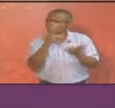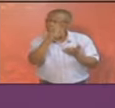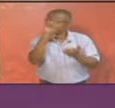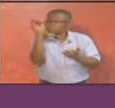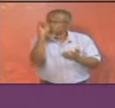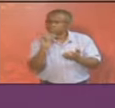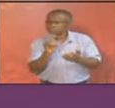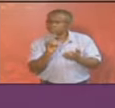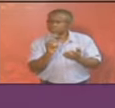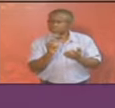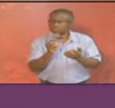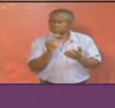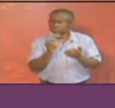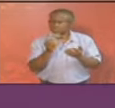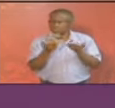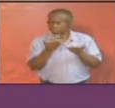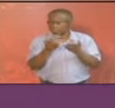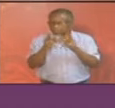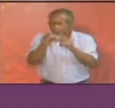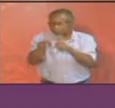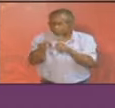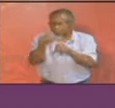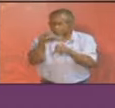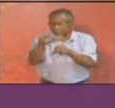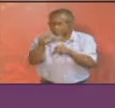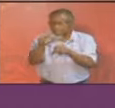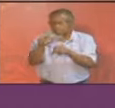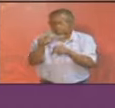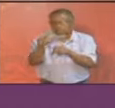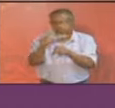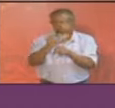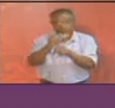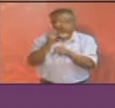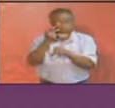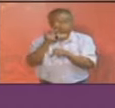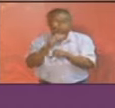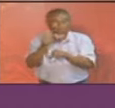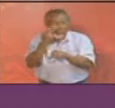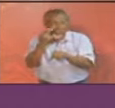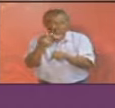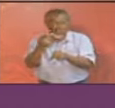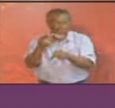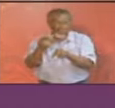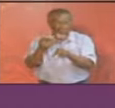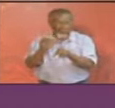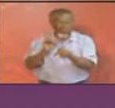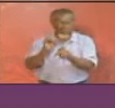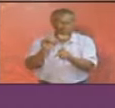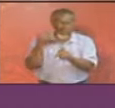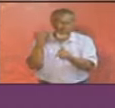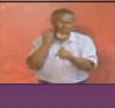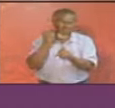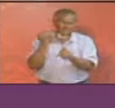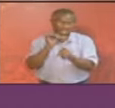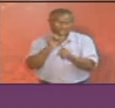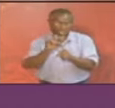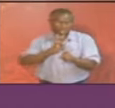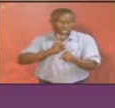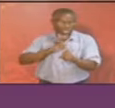been asymptomatic and how that has changed over the several epi weeks that we've been monitoring